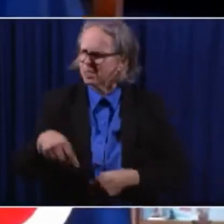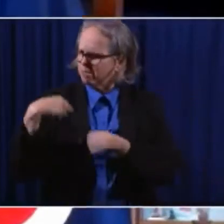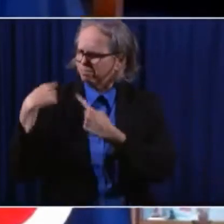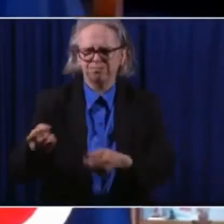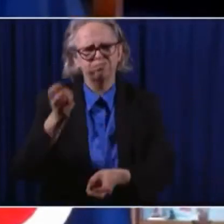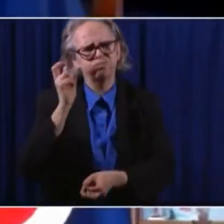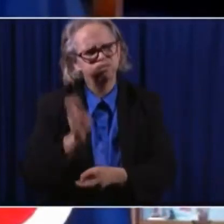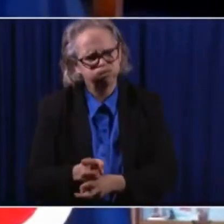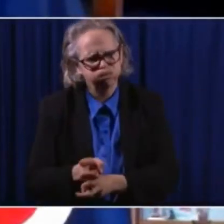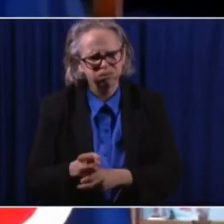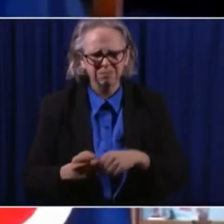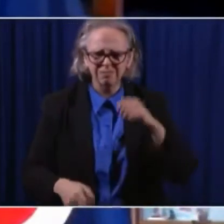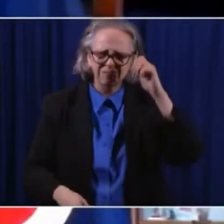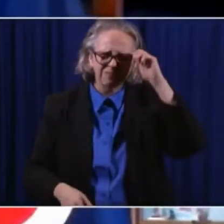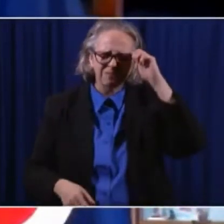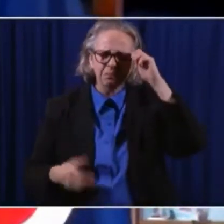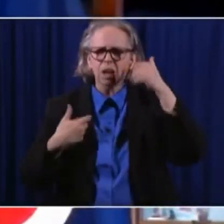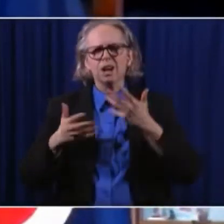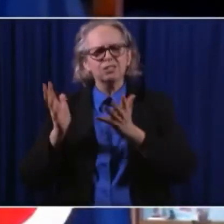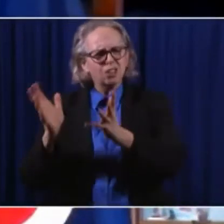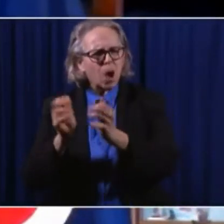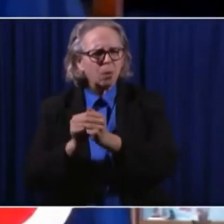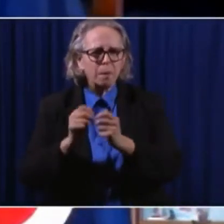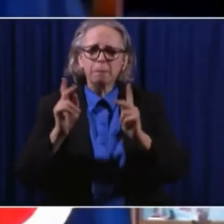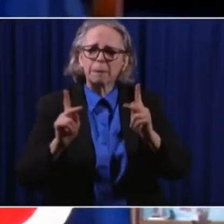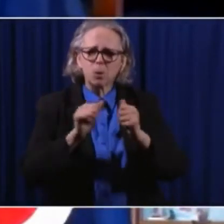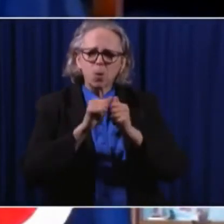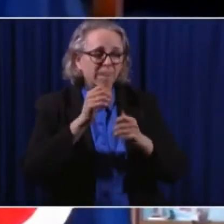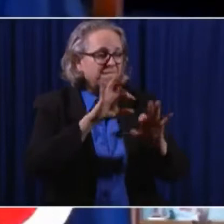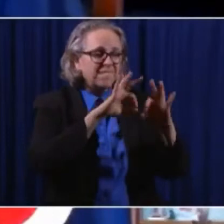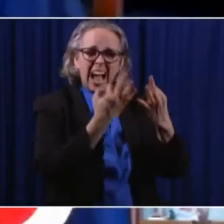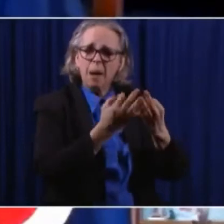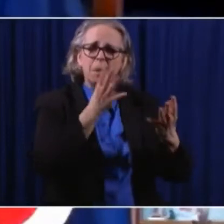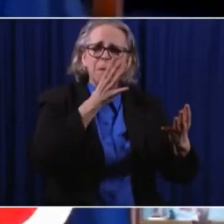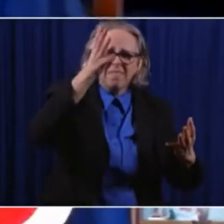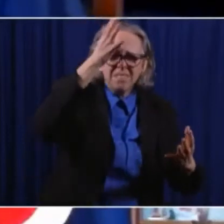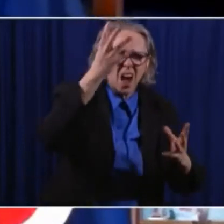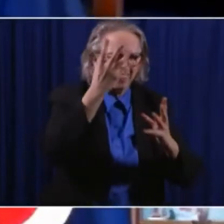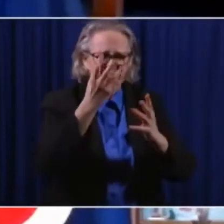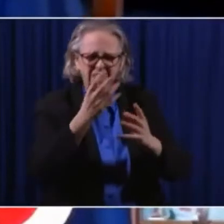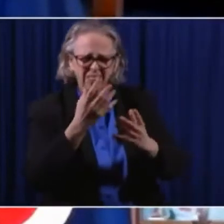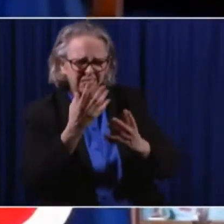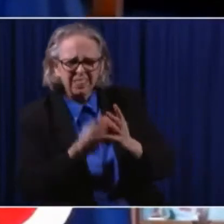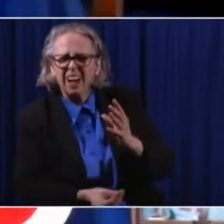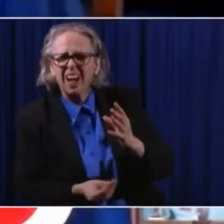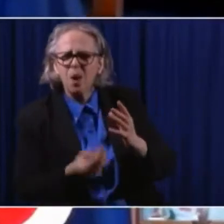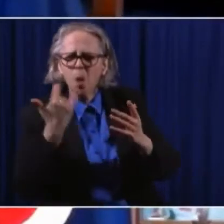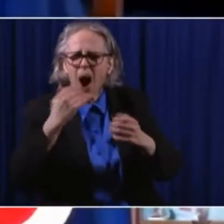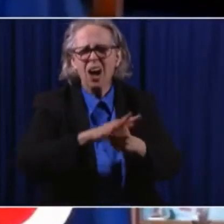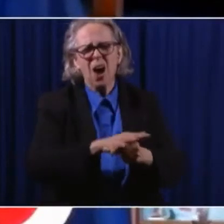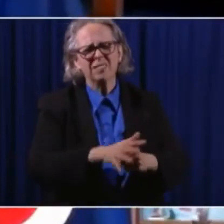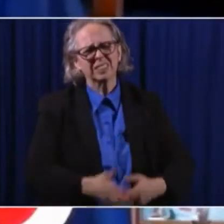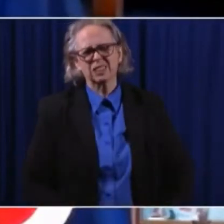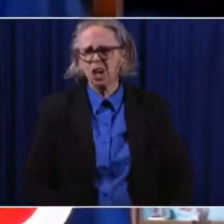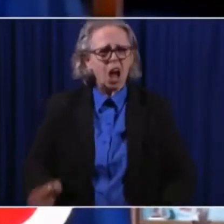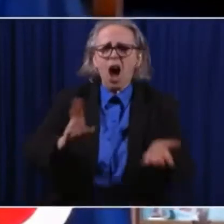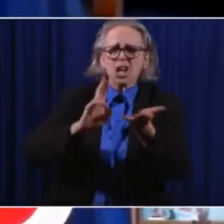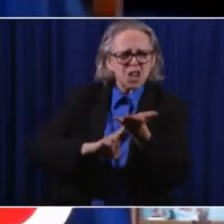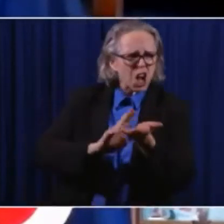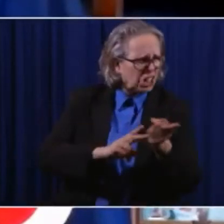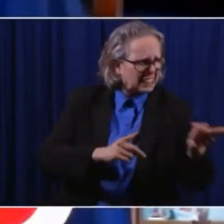overwhelmed nurses who care for COVID patients and don't want to carry the virus back home to their families. I've talked